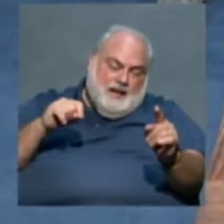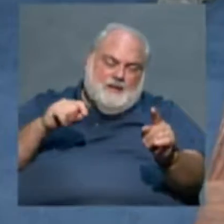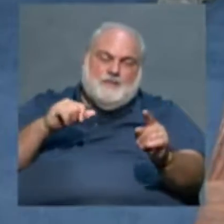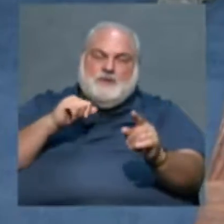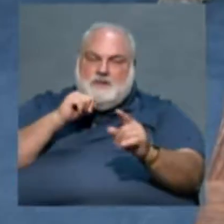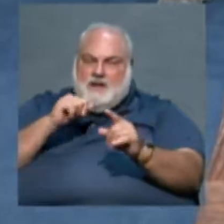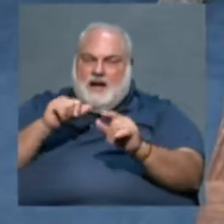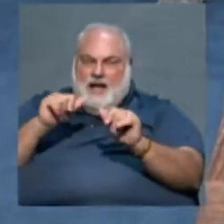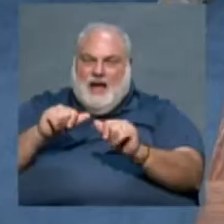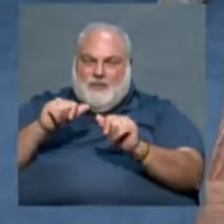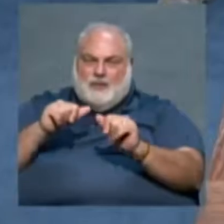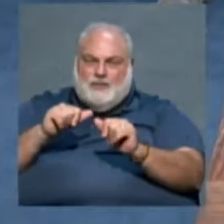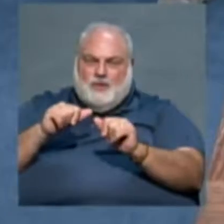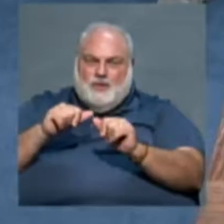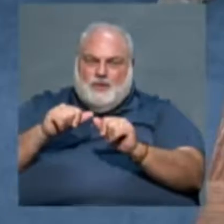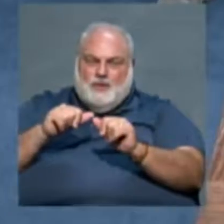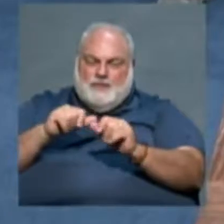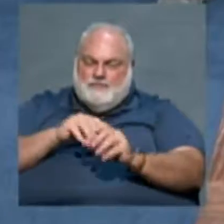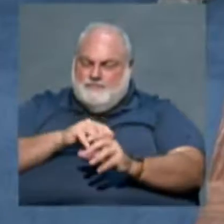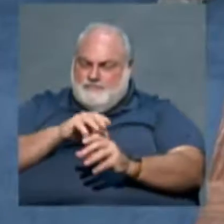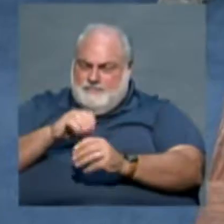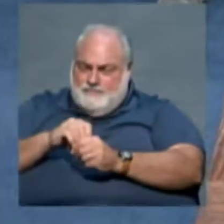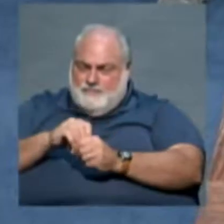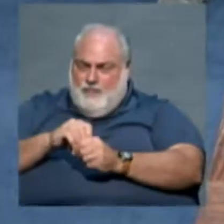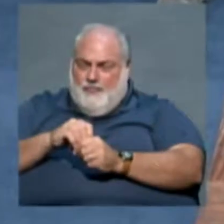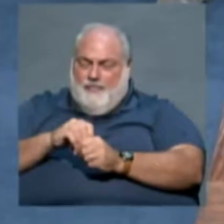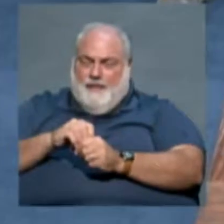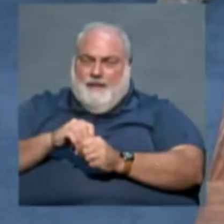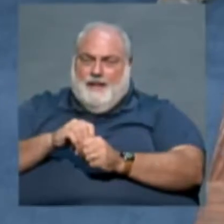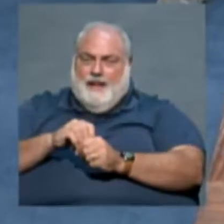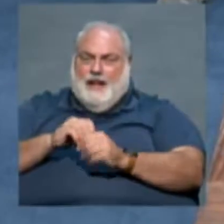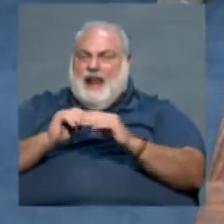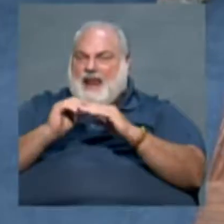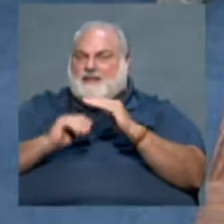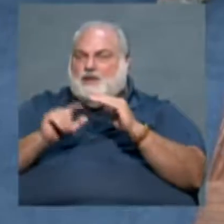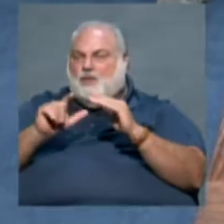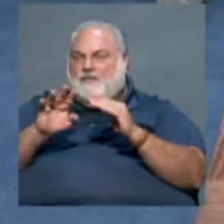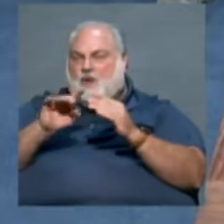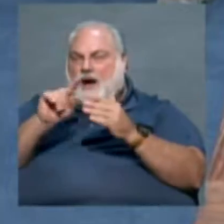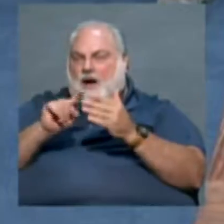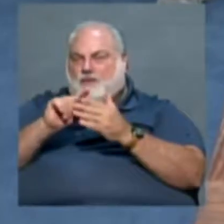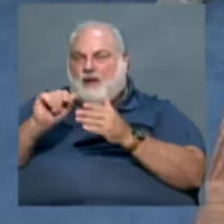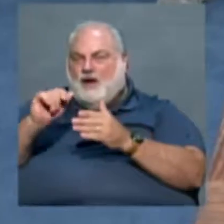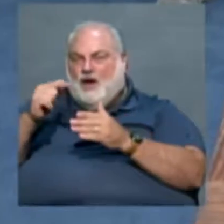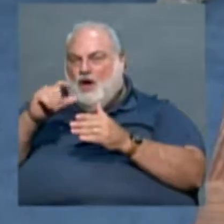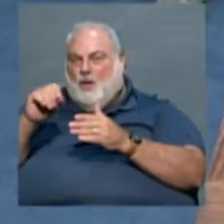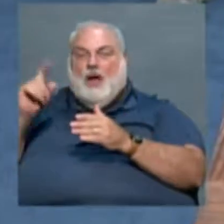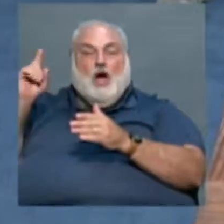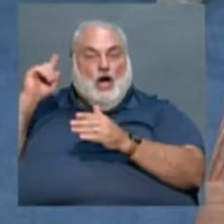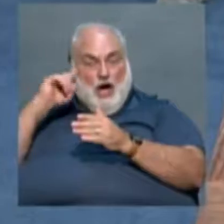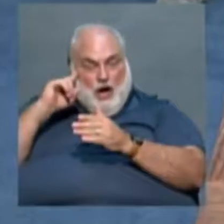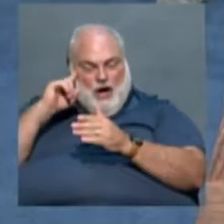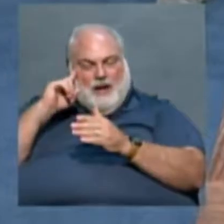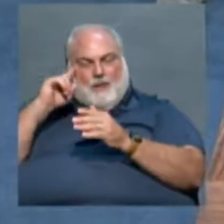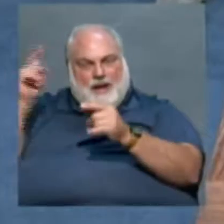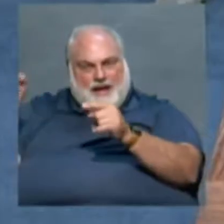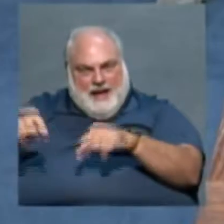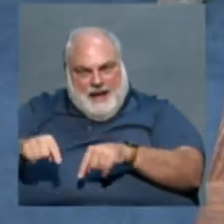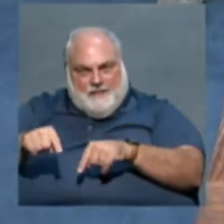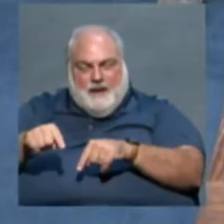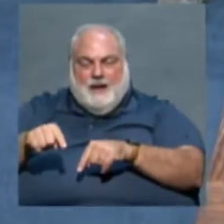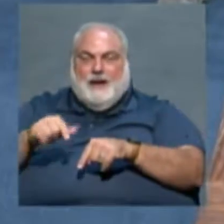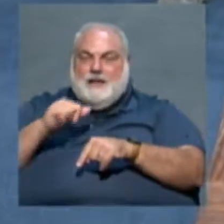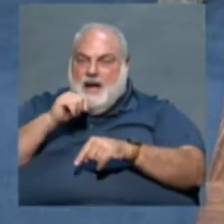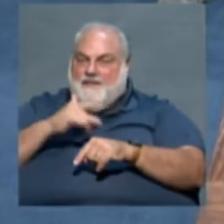able to get people involved. We just found out about this meeting less than 24 hours ago. So if anything, if you don't feel comfortable denying